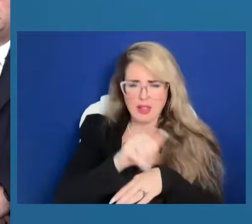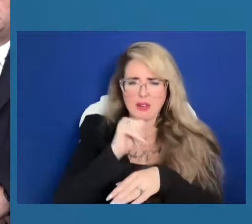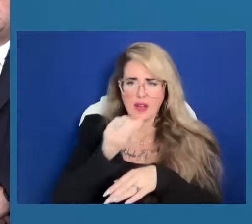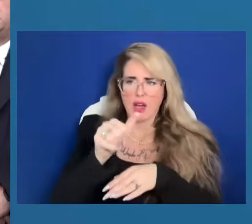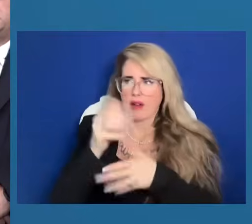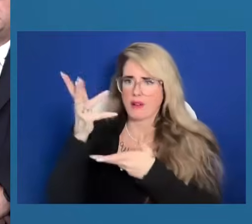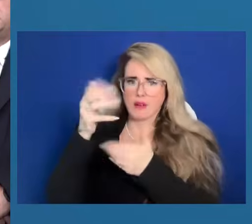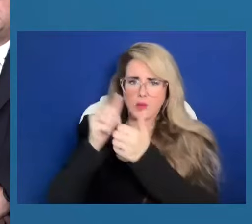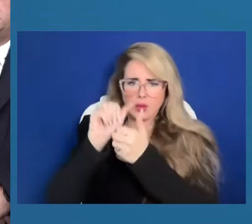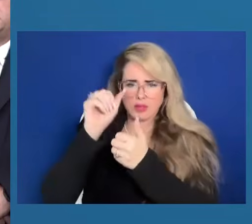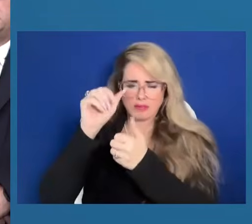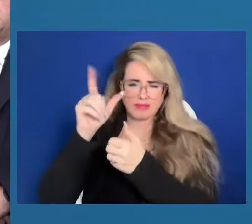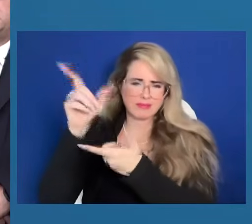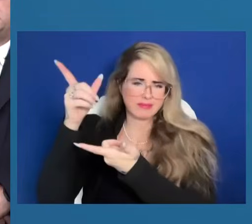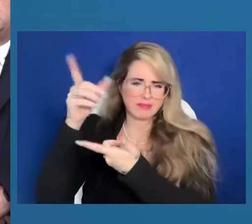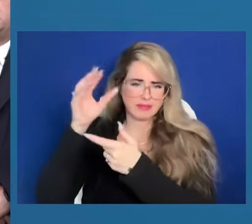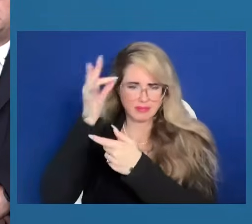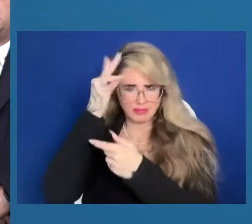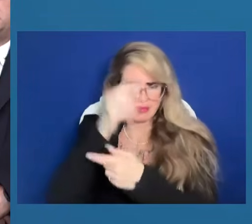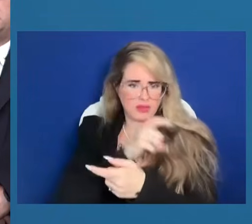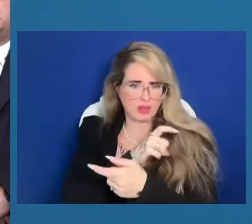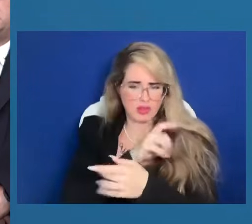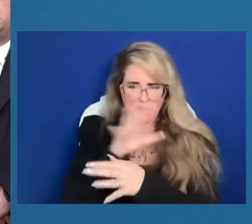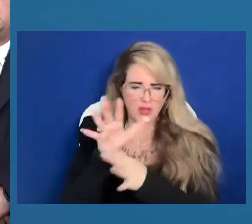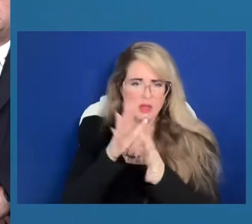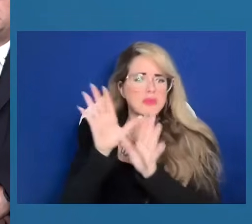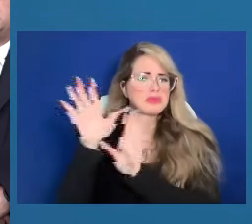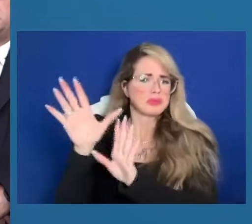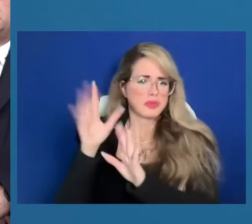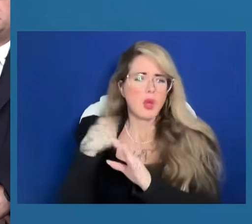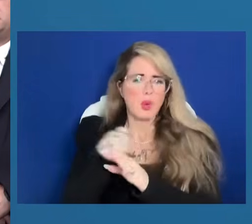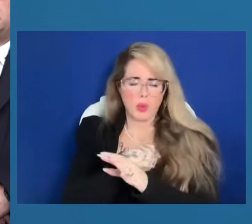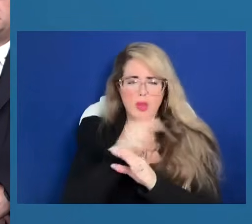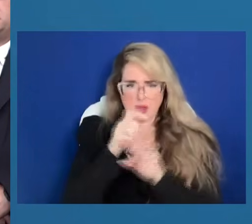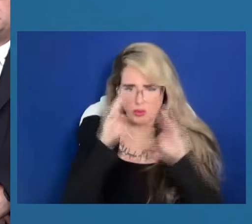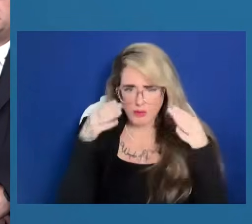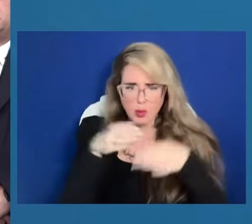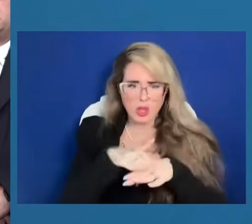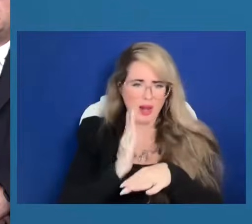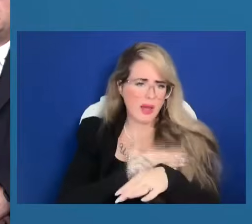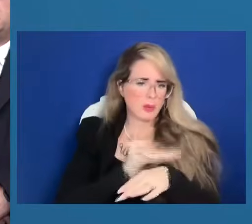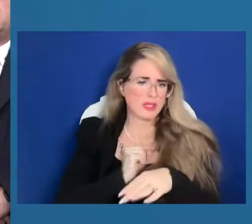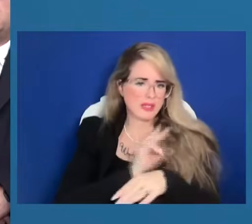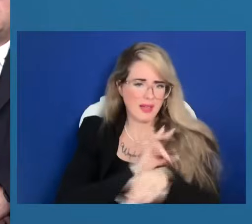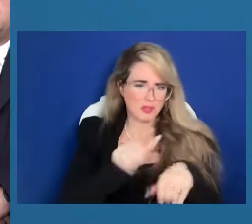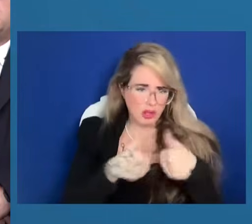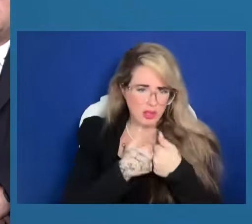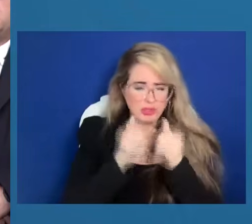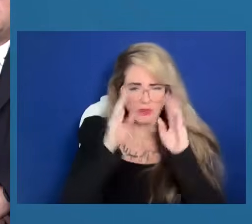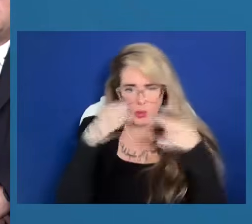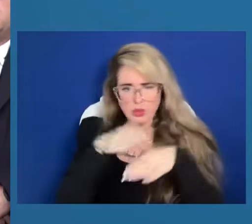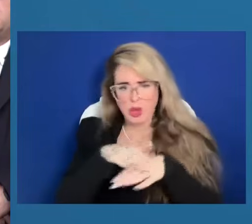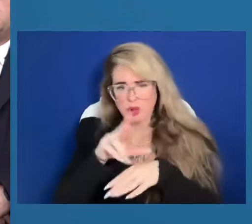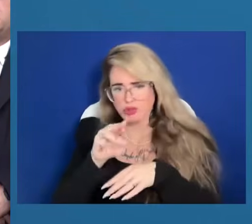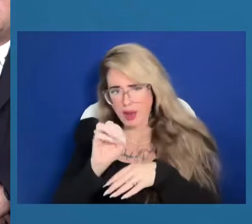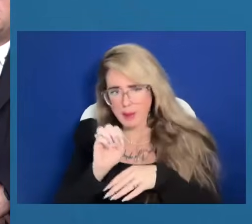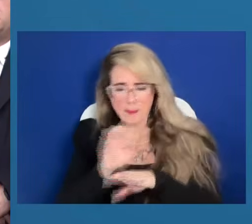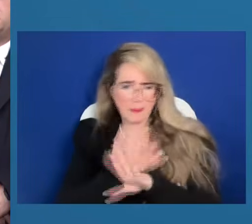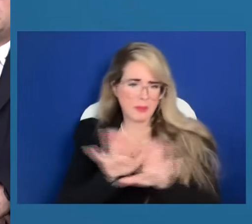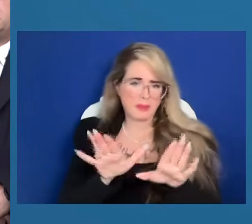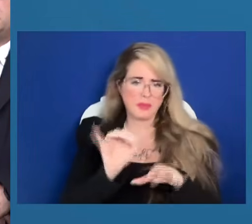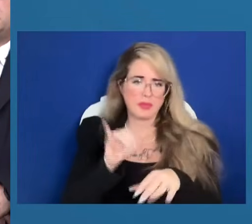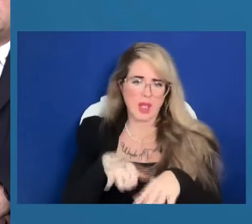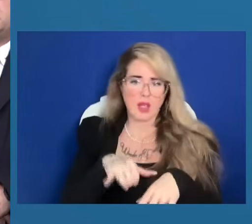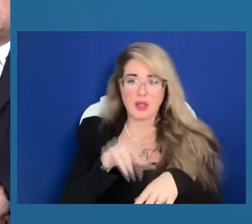when many of us are already facing staffing challenges that we need to address those staffing challenges and address crime, not civil enforcement. I don't enforce tax